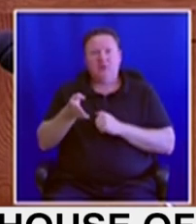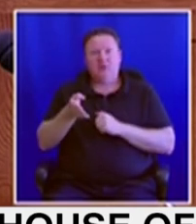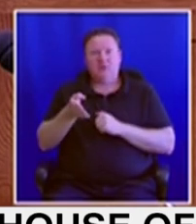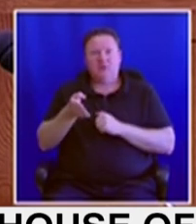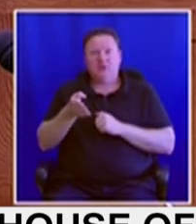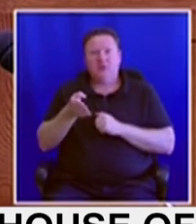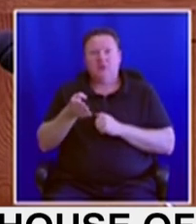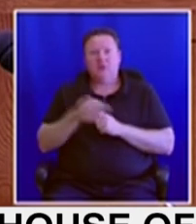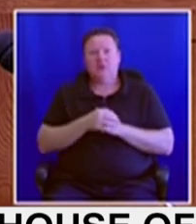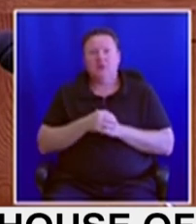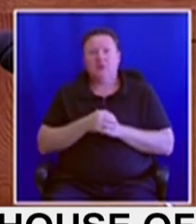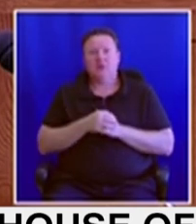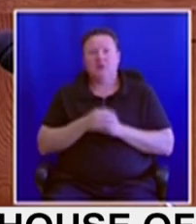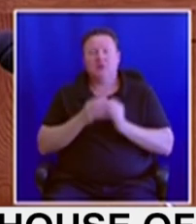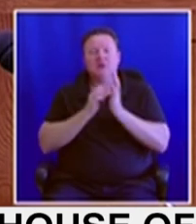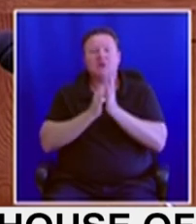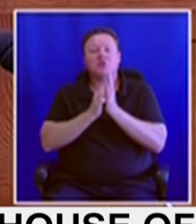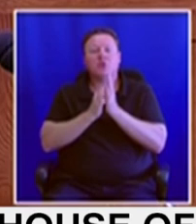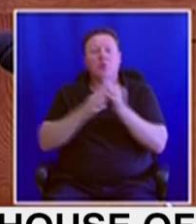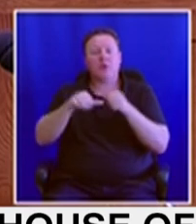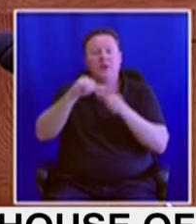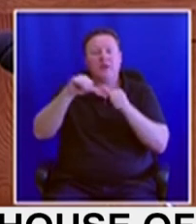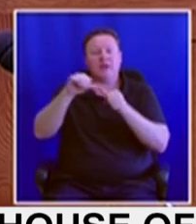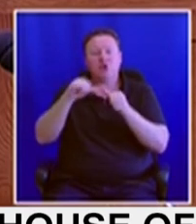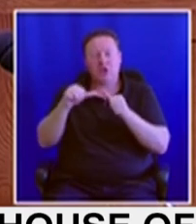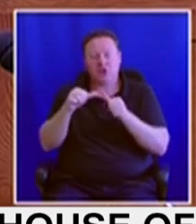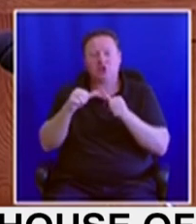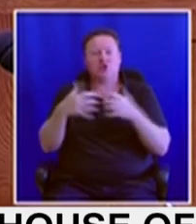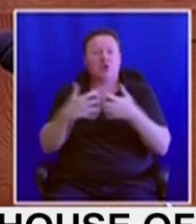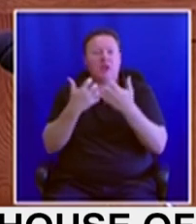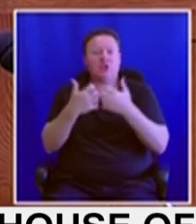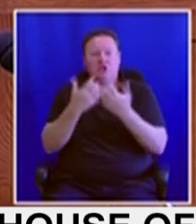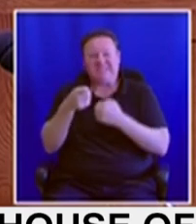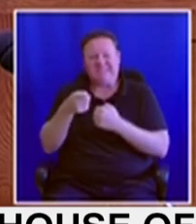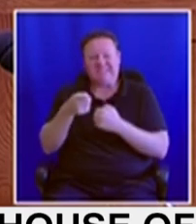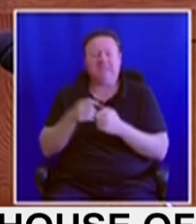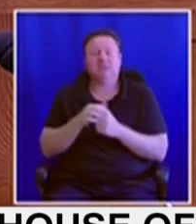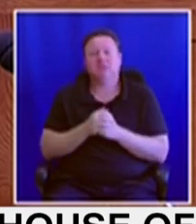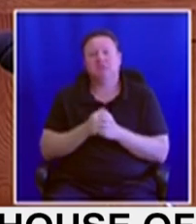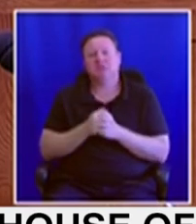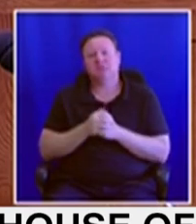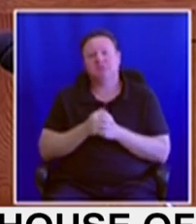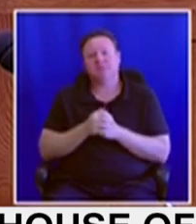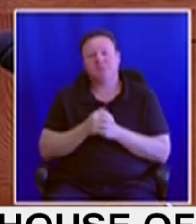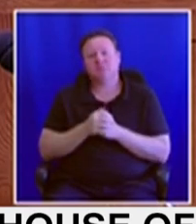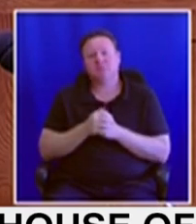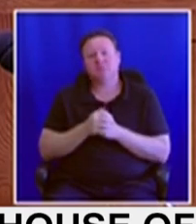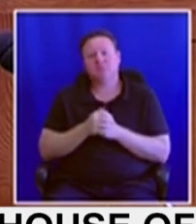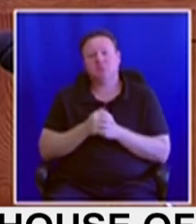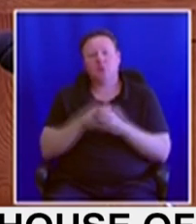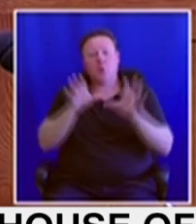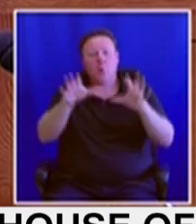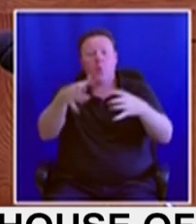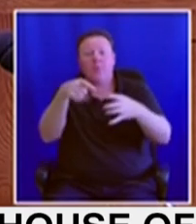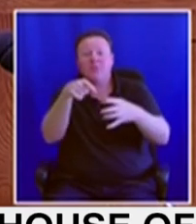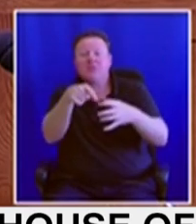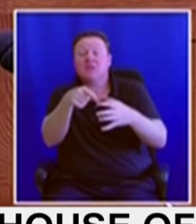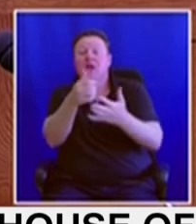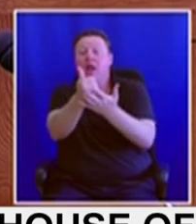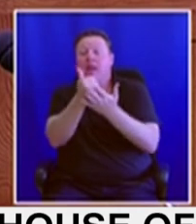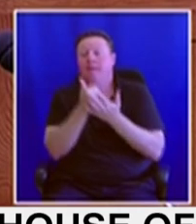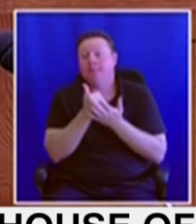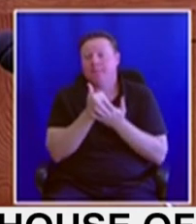such as initiation challenges and many others. The forum will help us to document